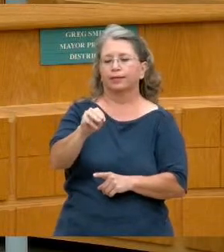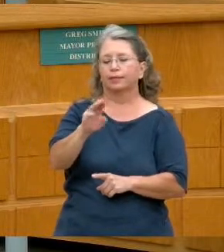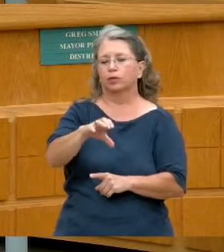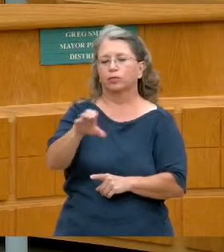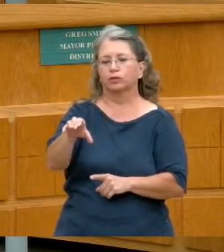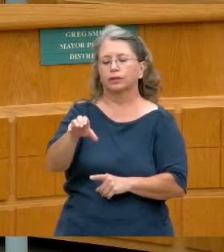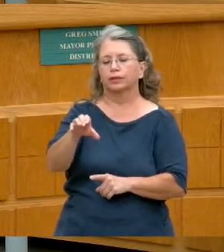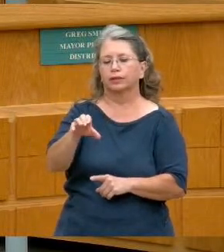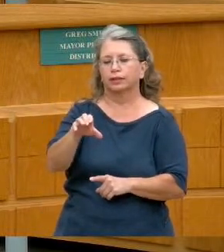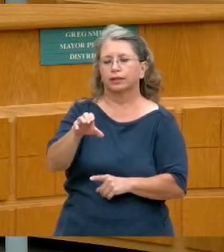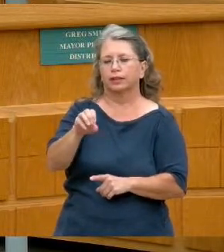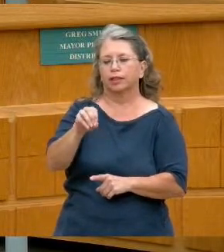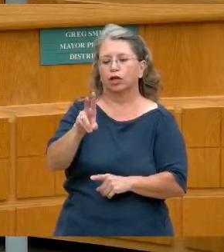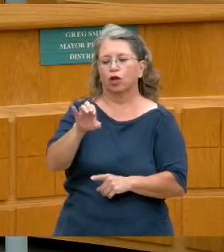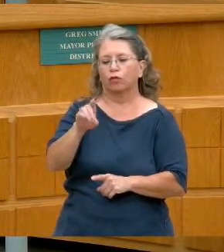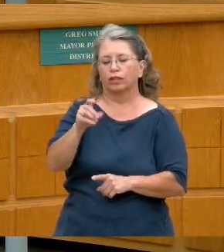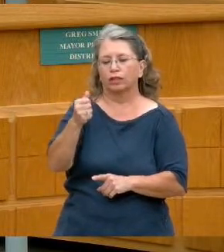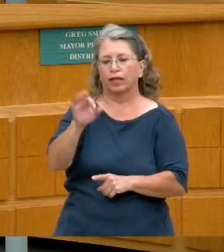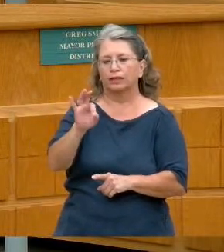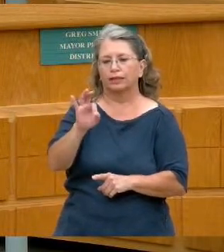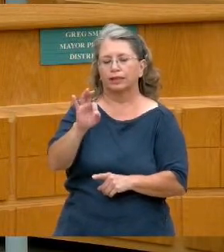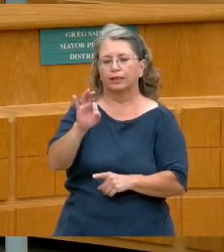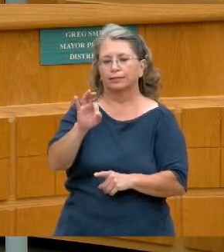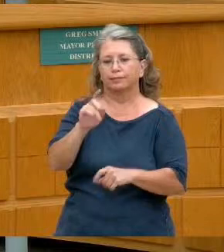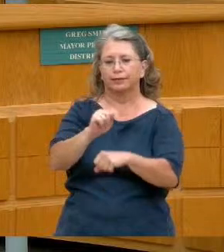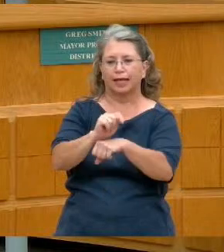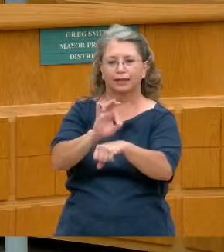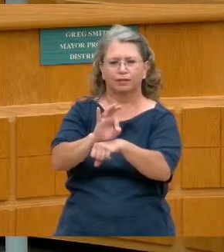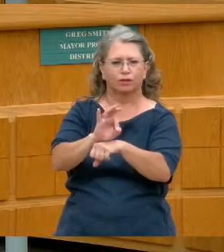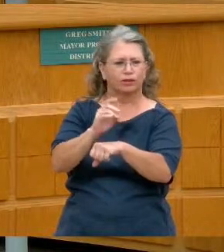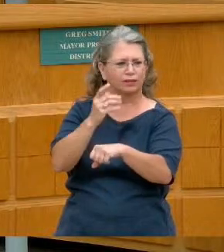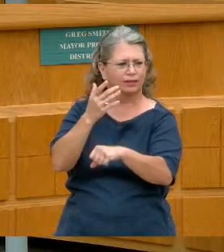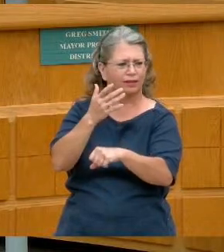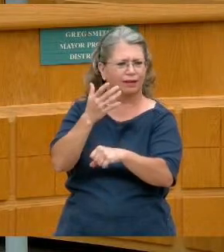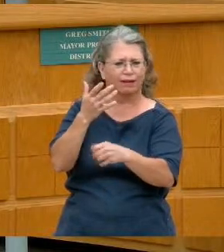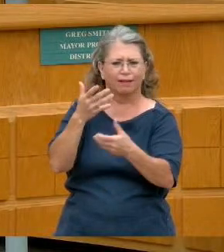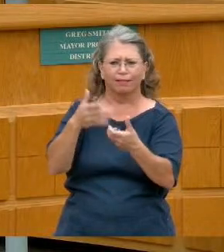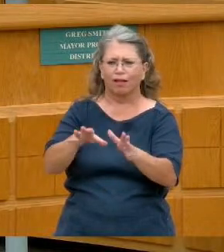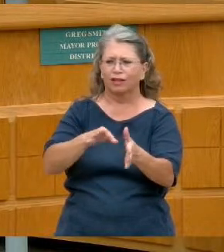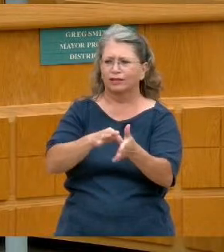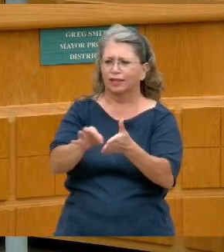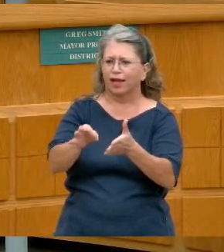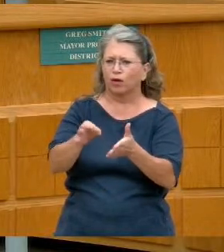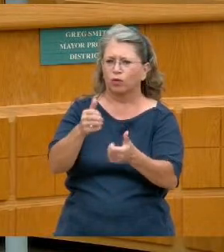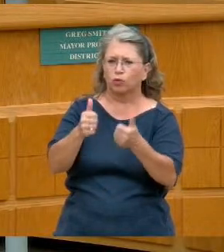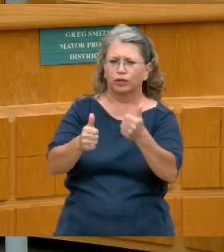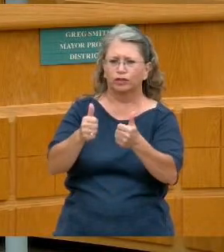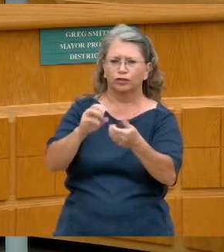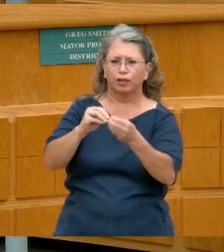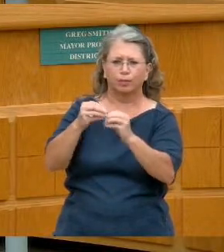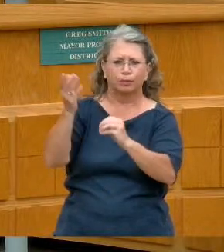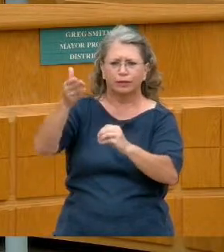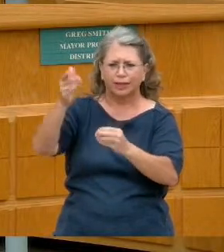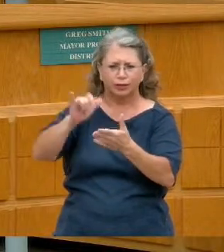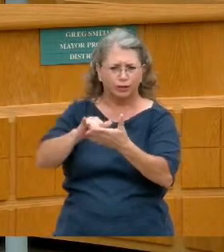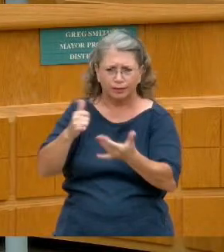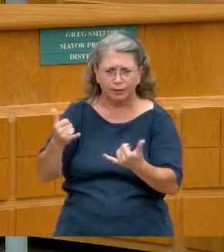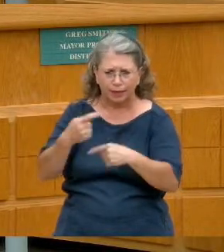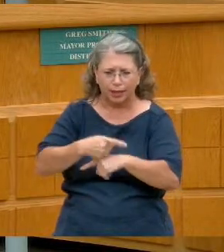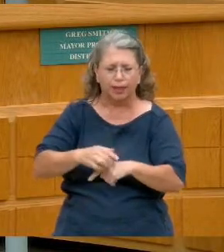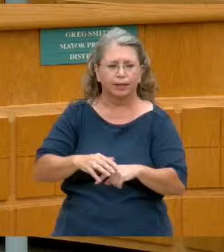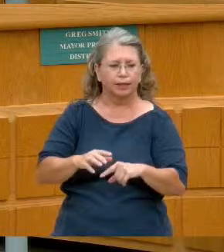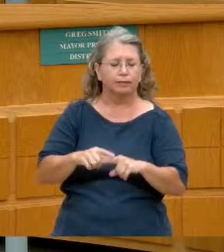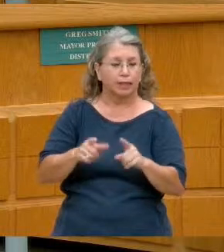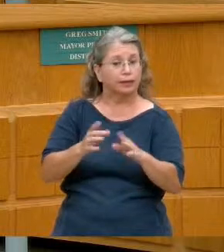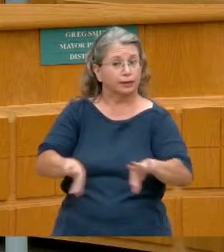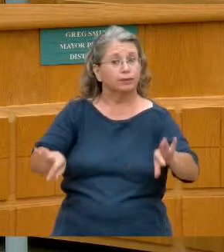We've been doing this for so many times I have lost count at this point, but this is a big one today. The purpose of the task